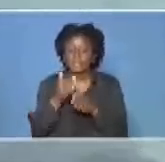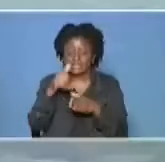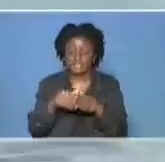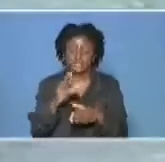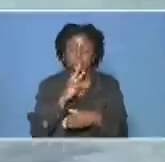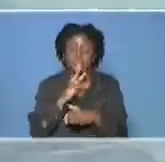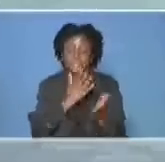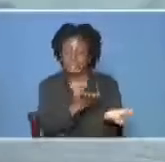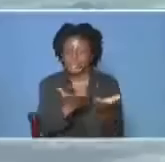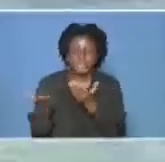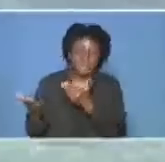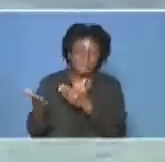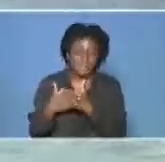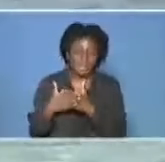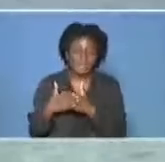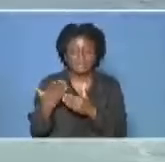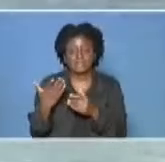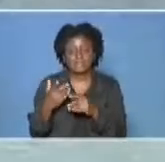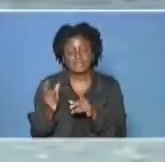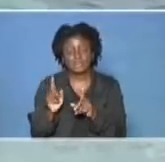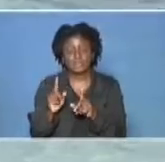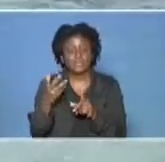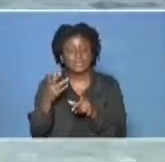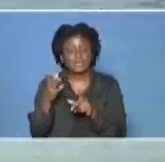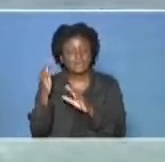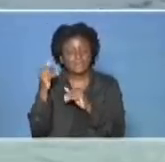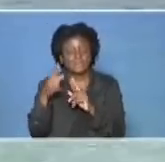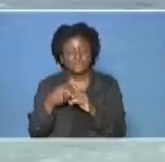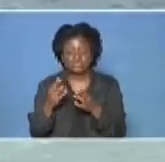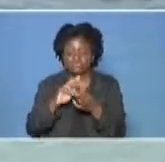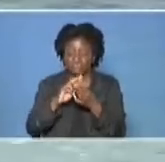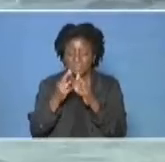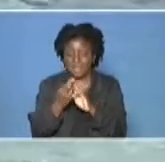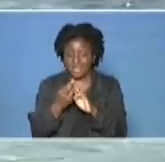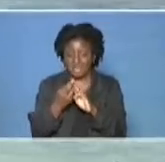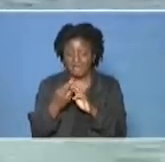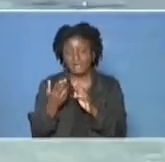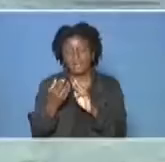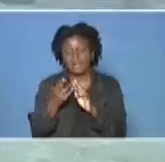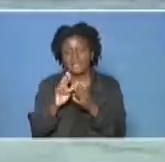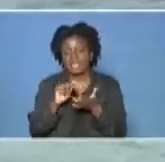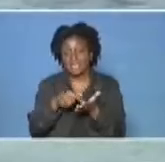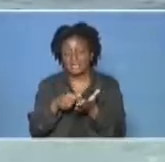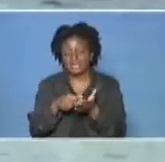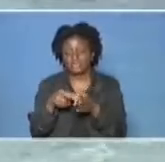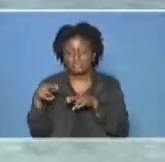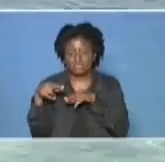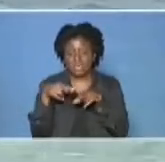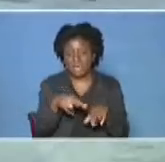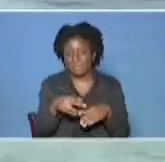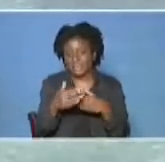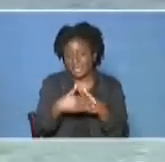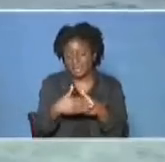in. Hence, we are seeking to repair this ramp. Right nearby, there's